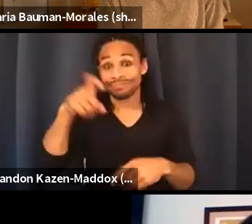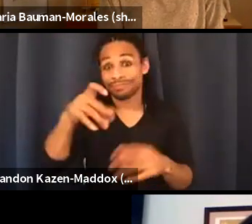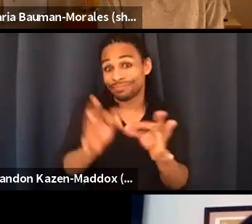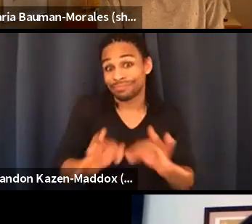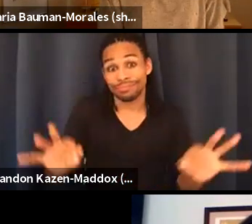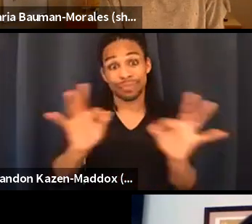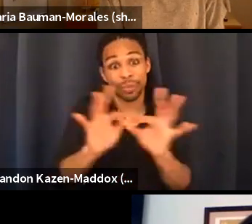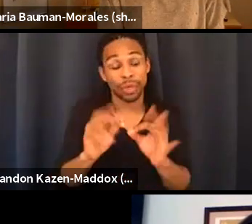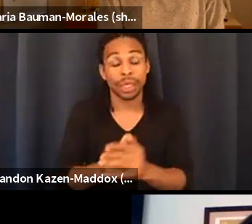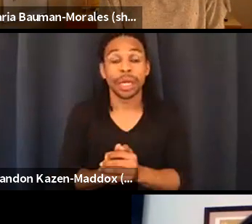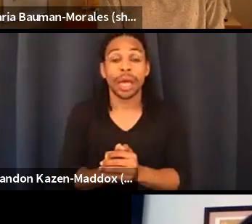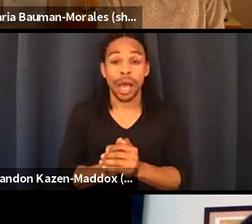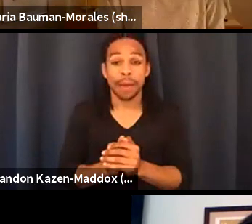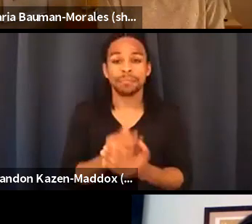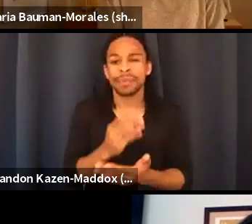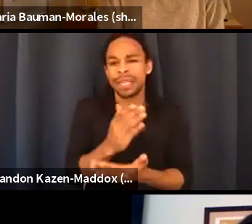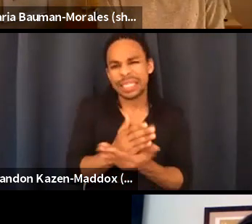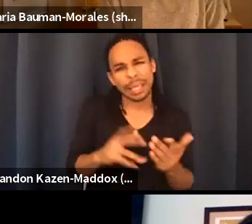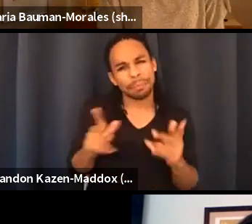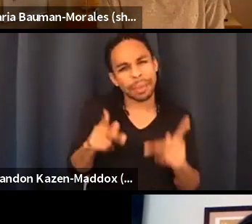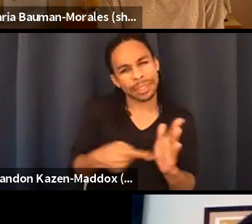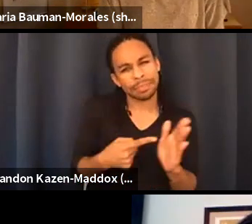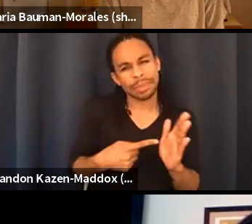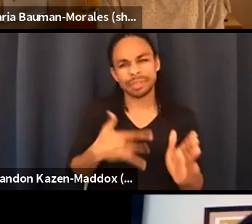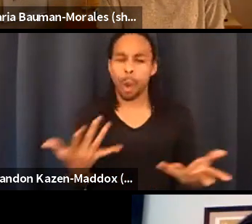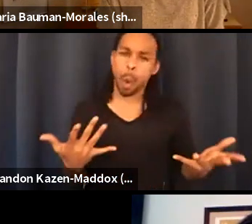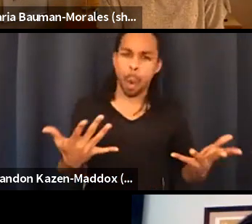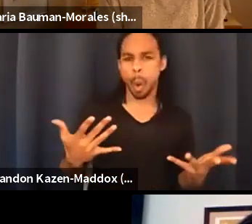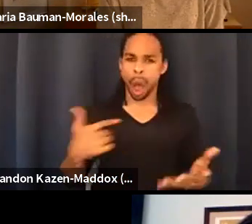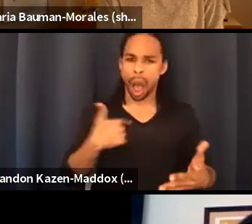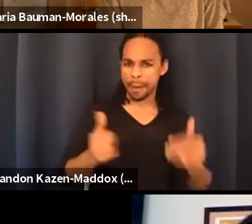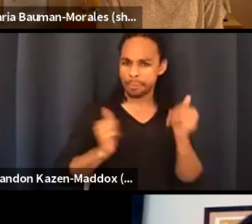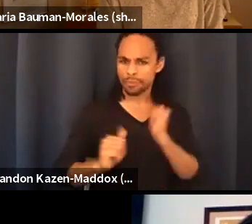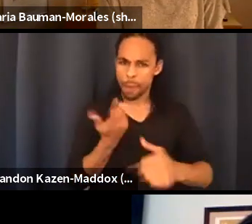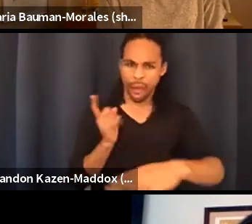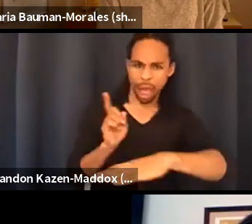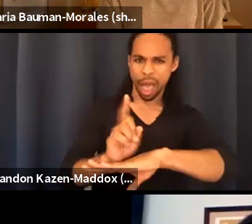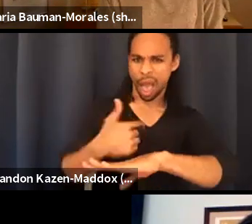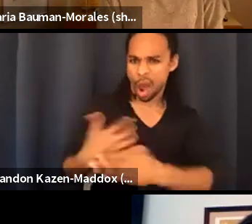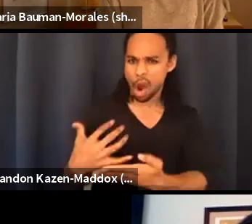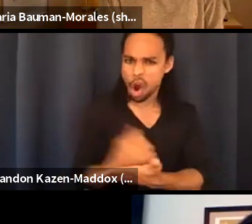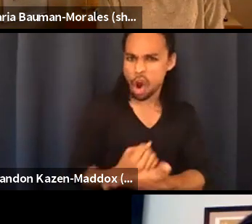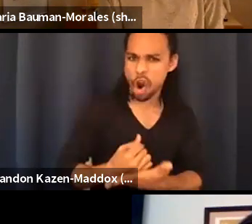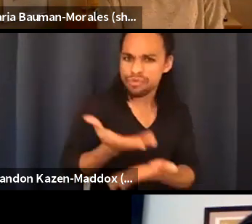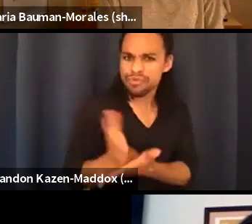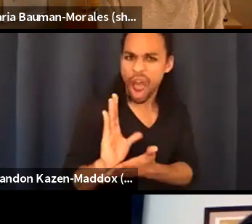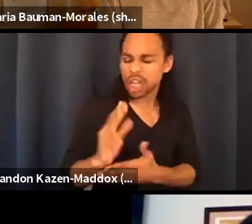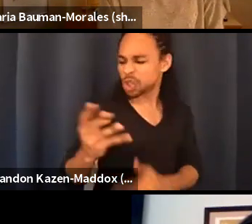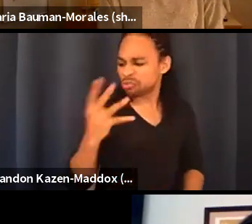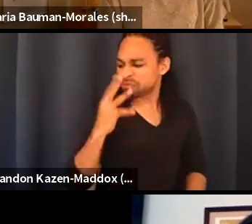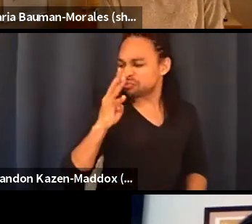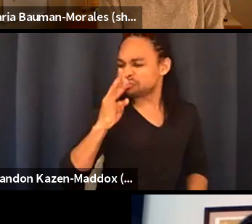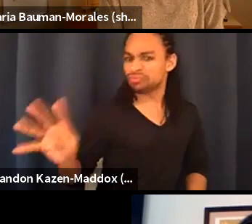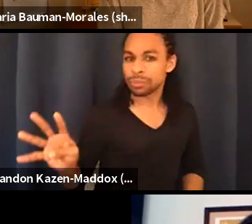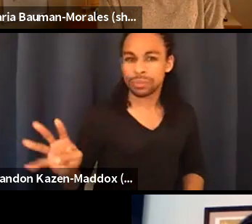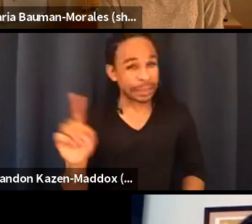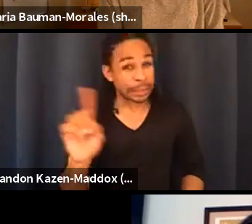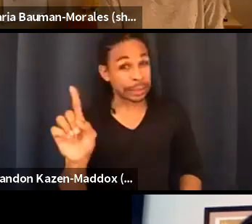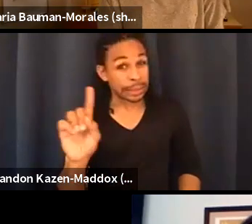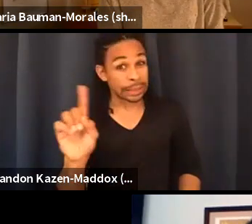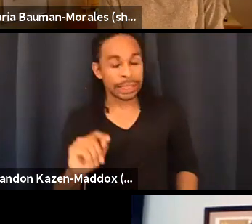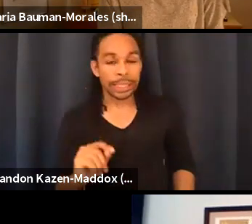I had participated in this sweat lodge, and it was interesting because in order for us to actually participate in a sweat lodge, we